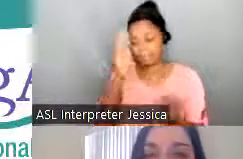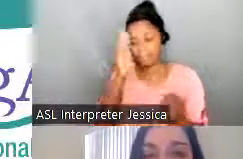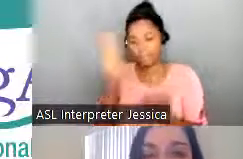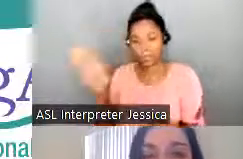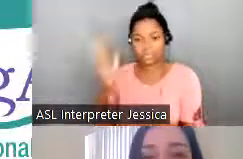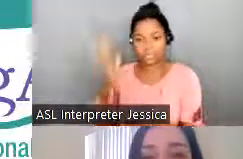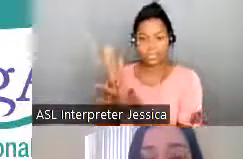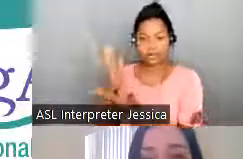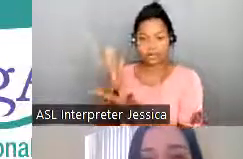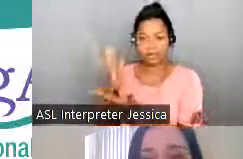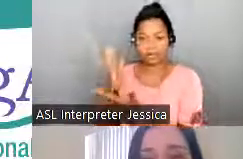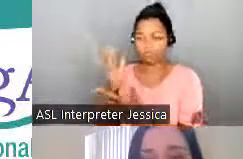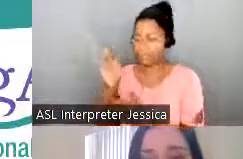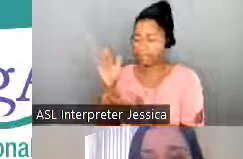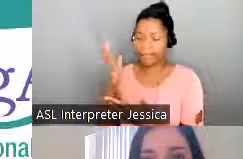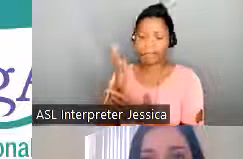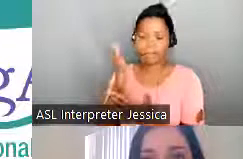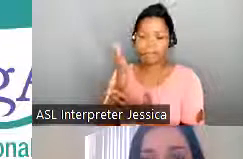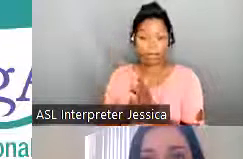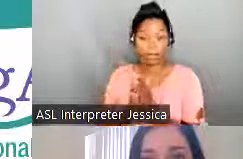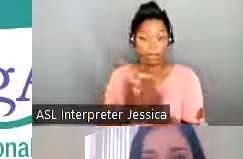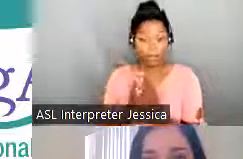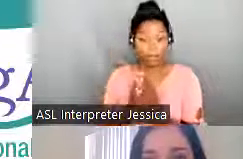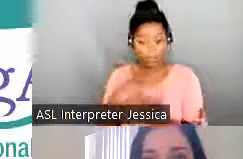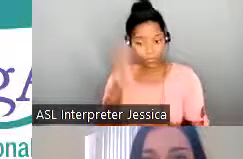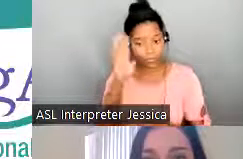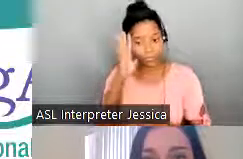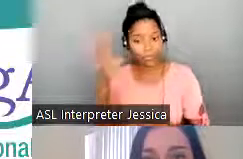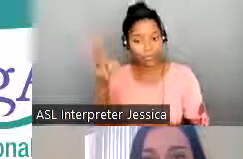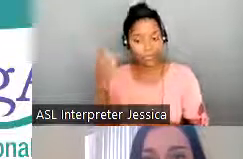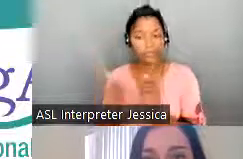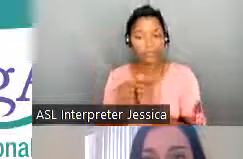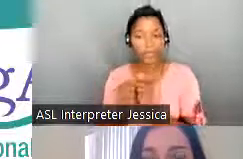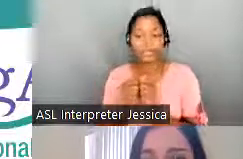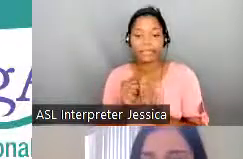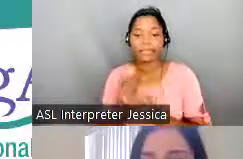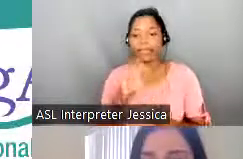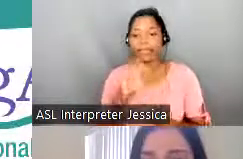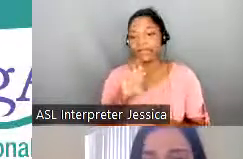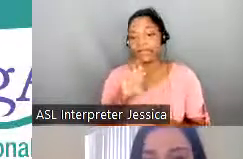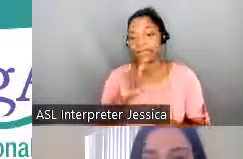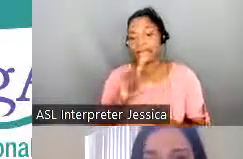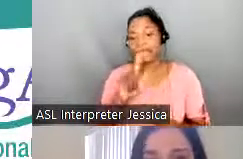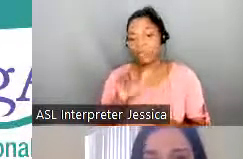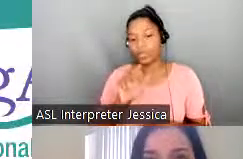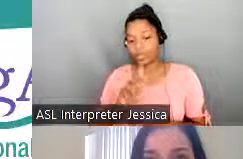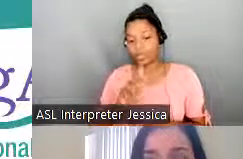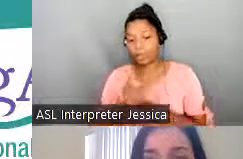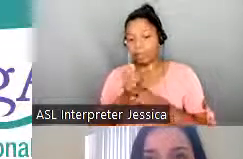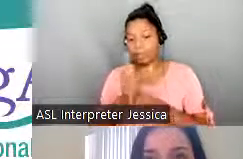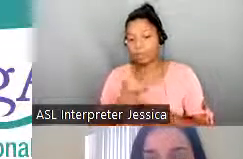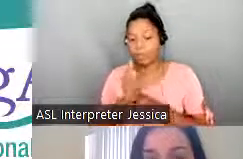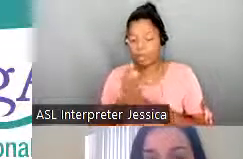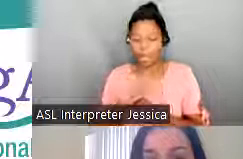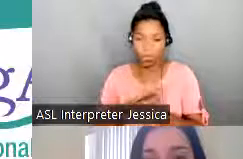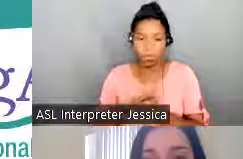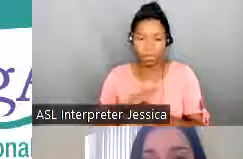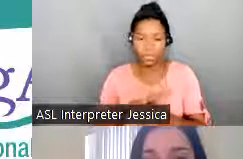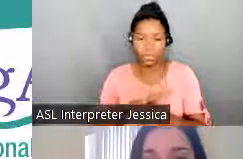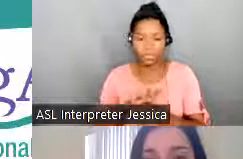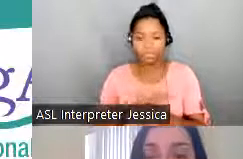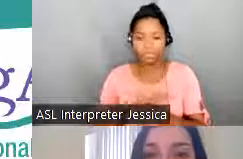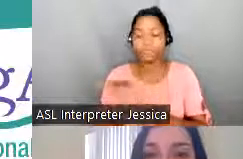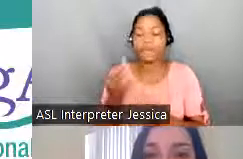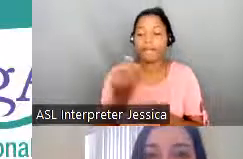technology booklet that we developed in partnership with the Elder Care Locator, which is also administered by US Aging and funded